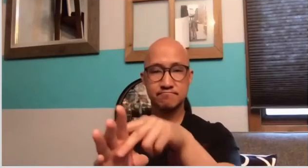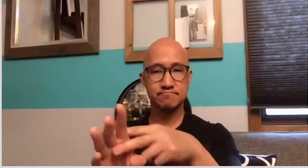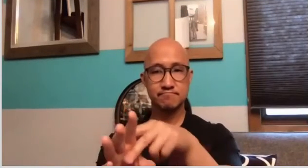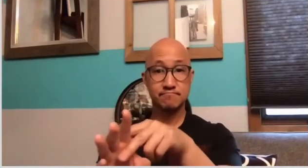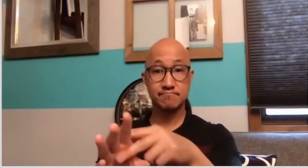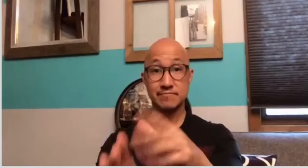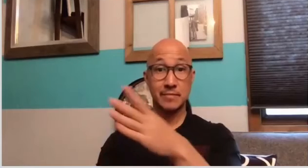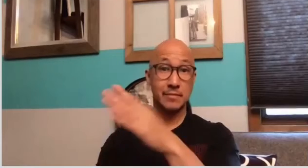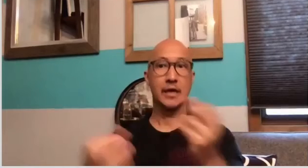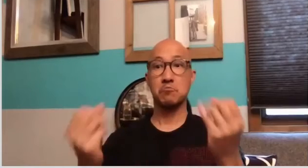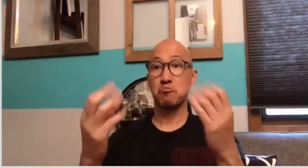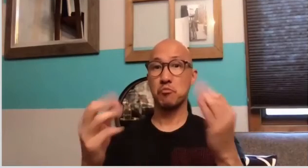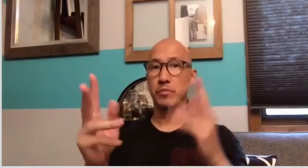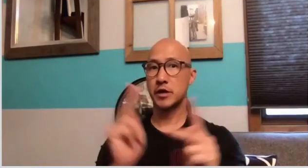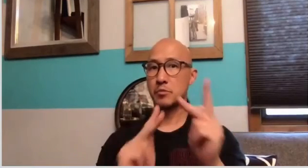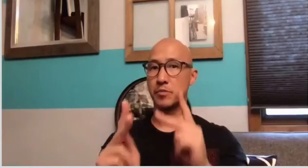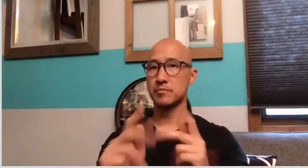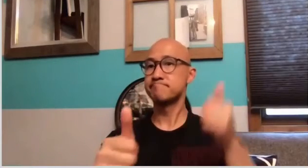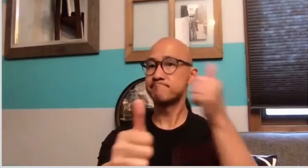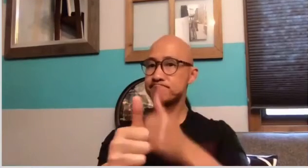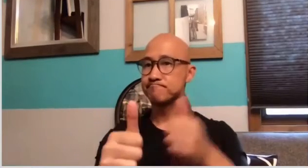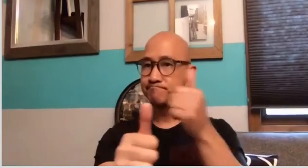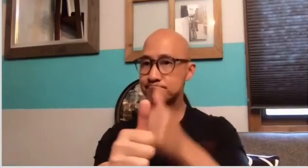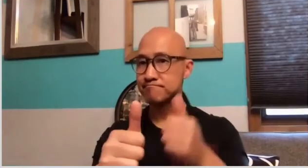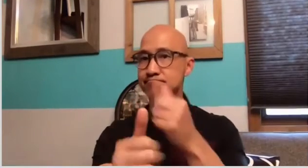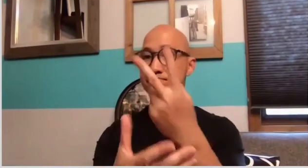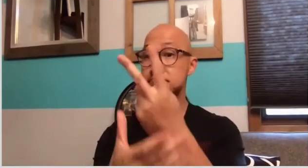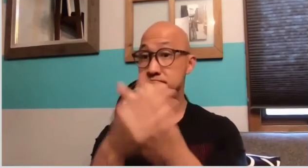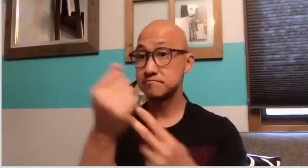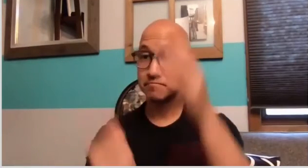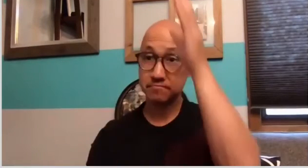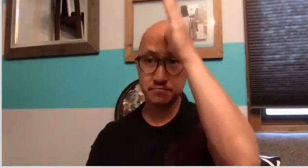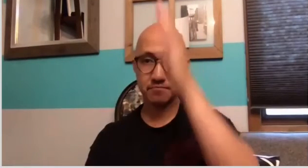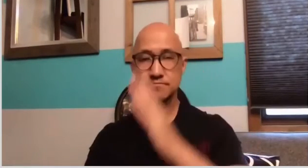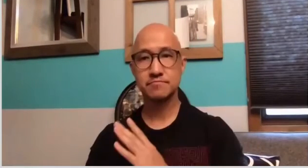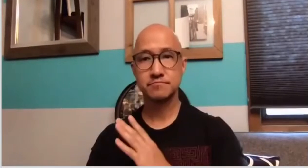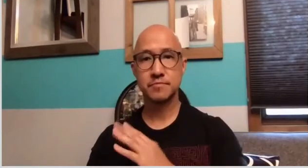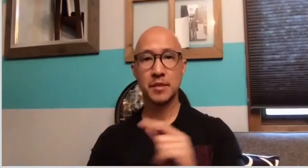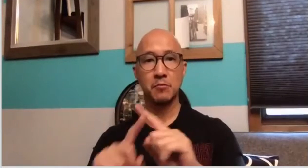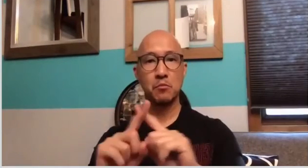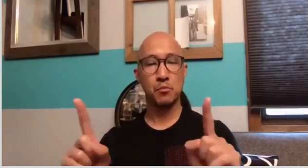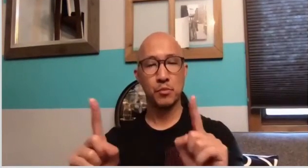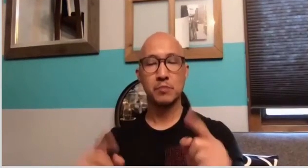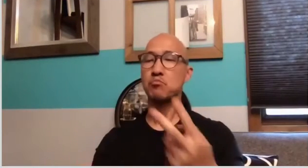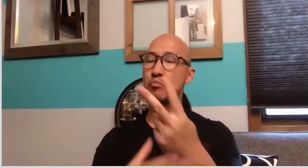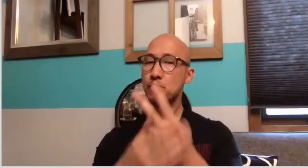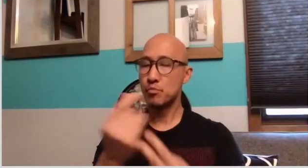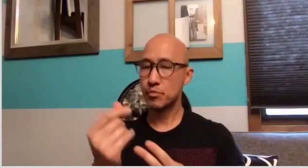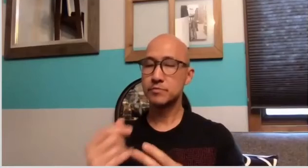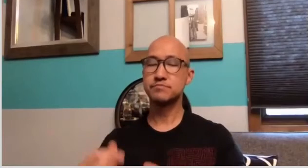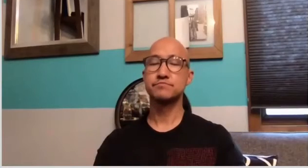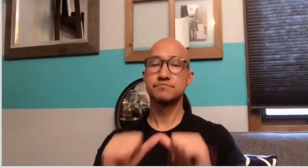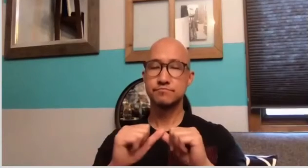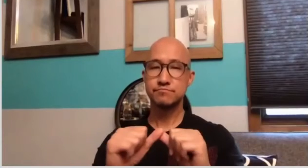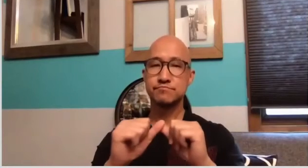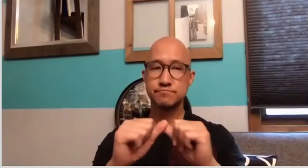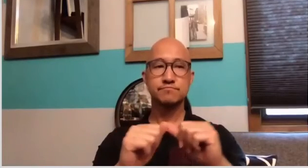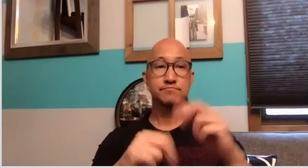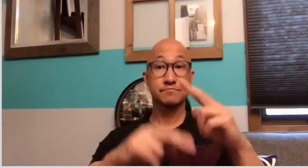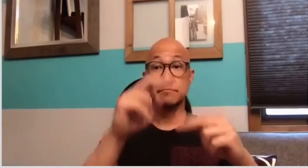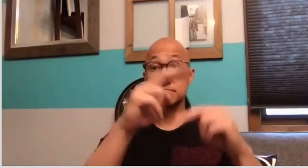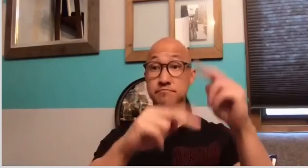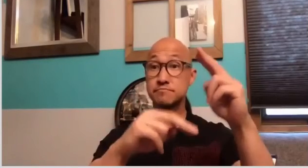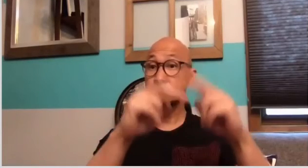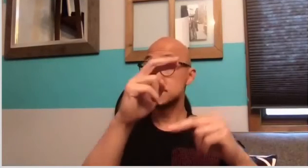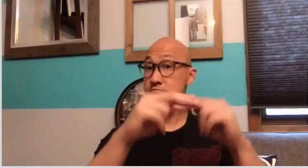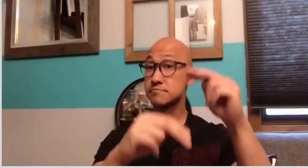from all sides. Working together, they helped rebuild the temple, the Jerusalem wall, help rebuild the